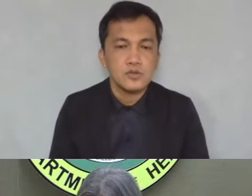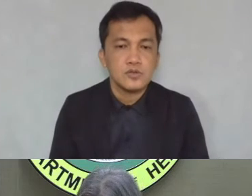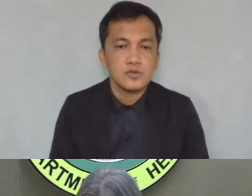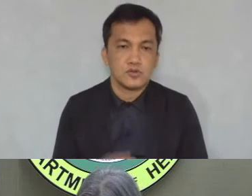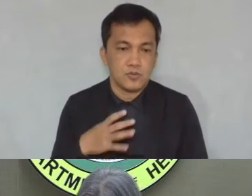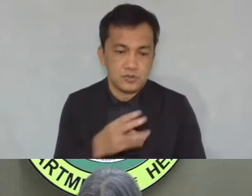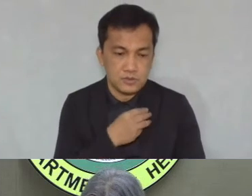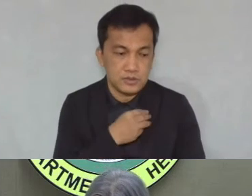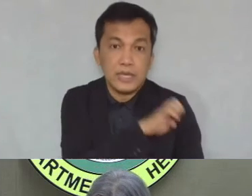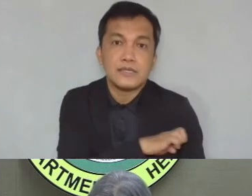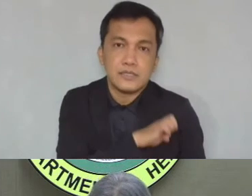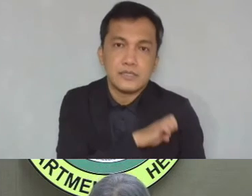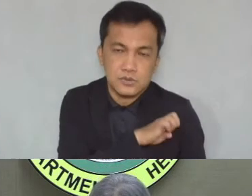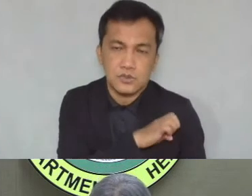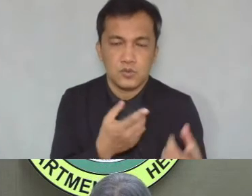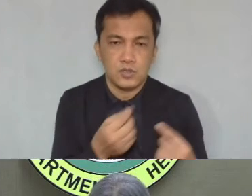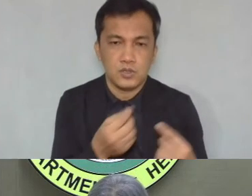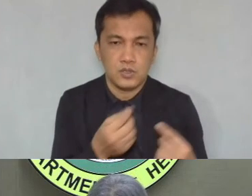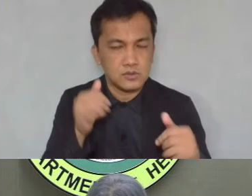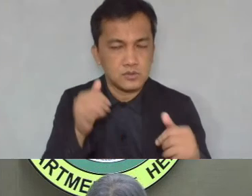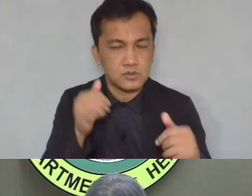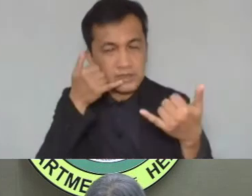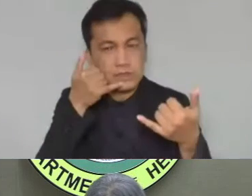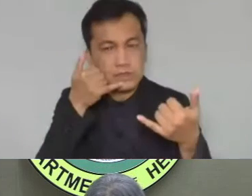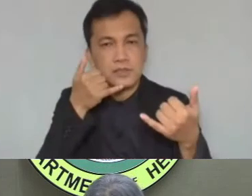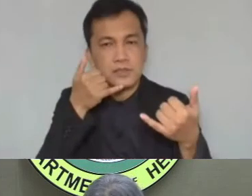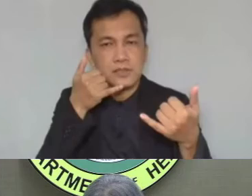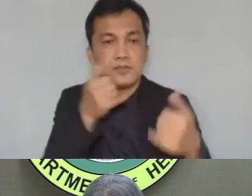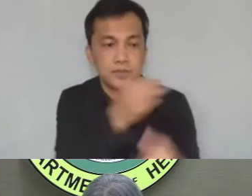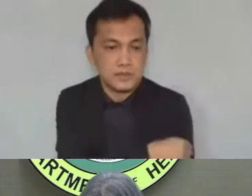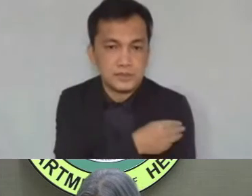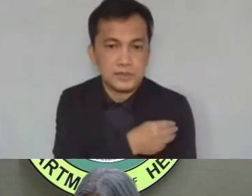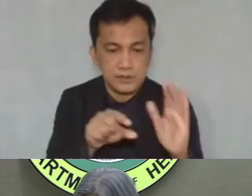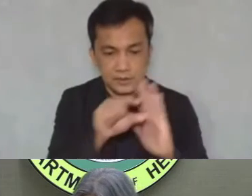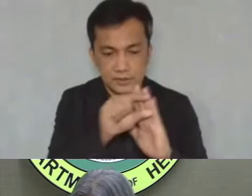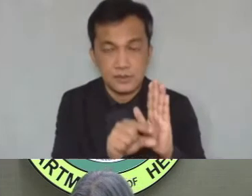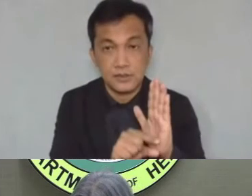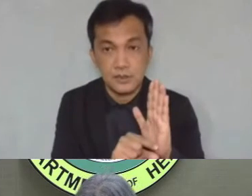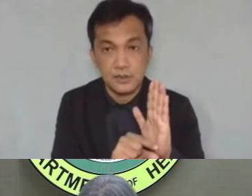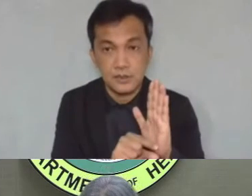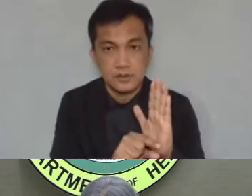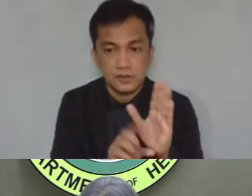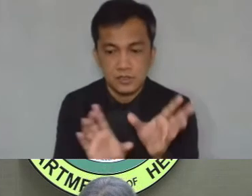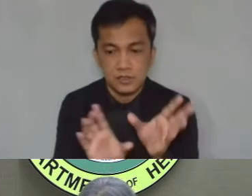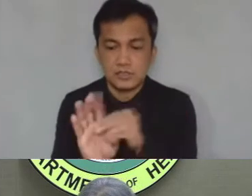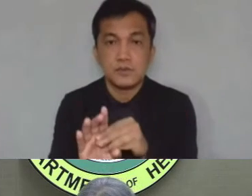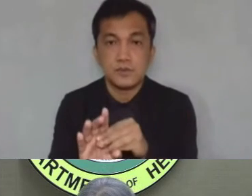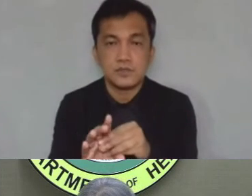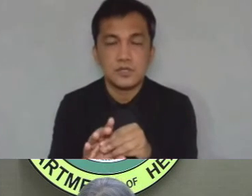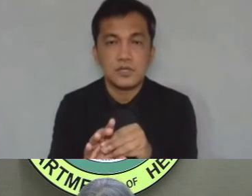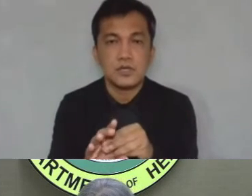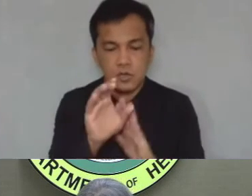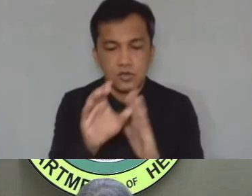especially Commission on Ethics. We are doing the telemedicine guidelines. It will be incorporated